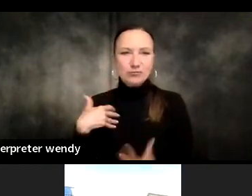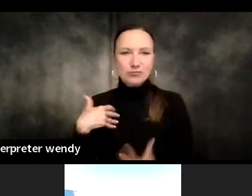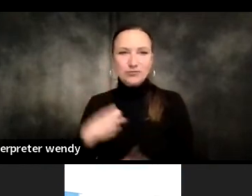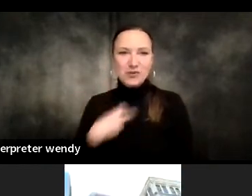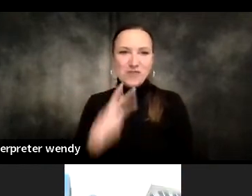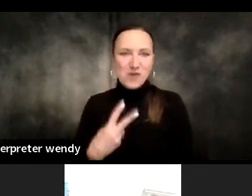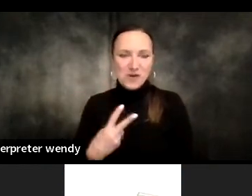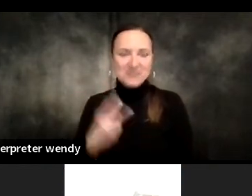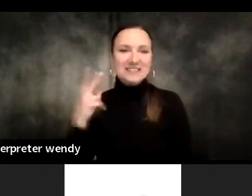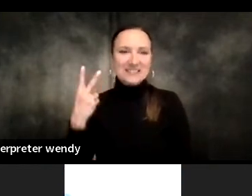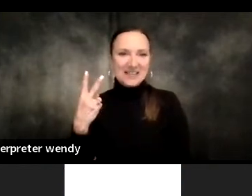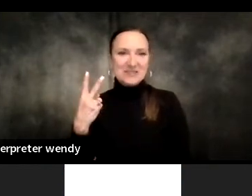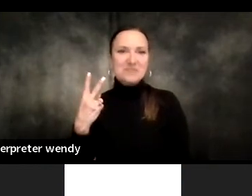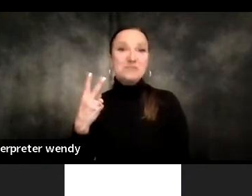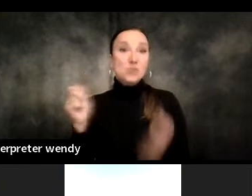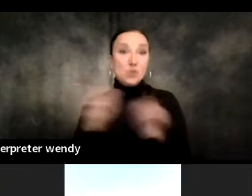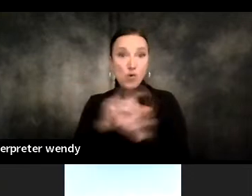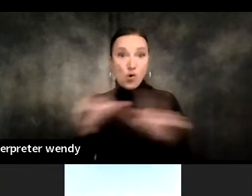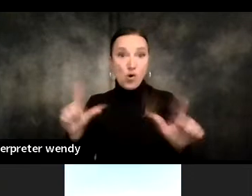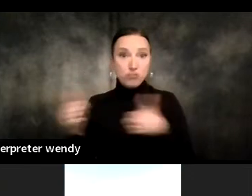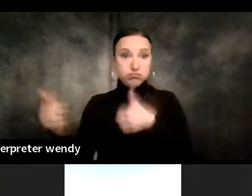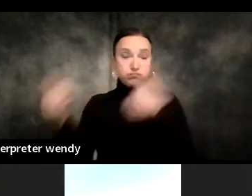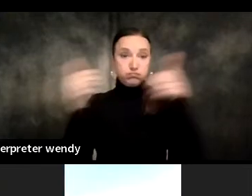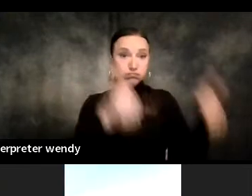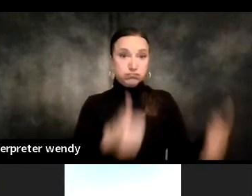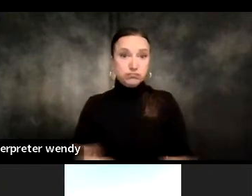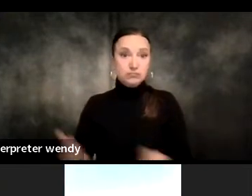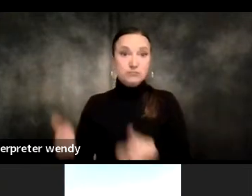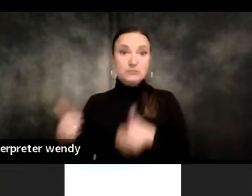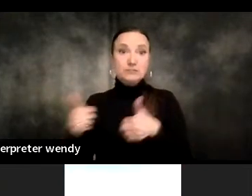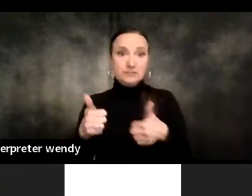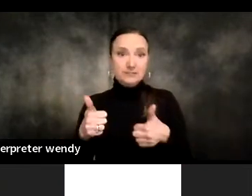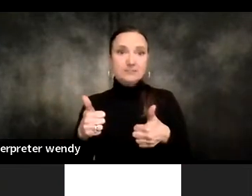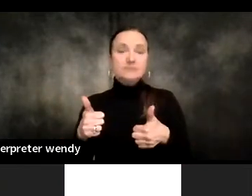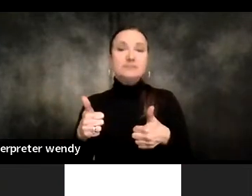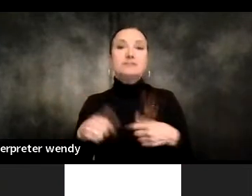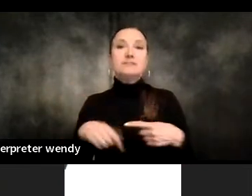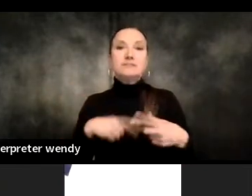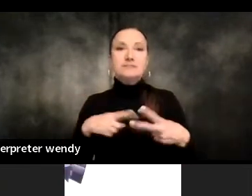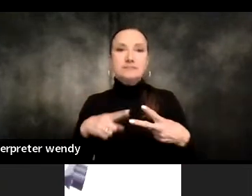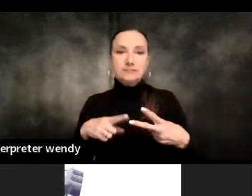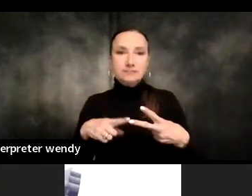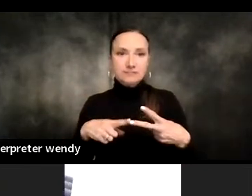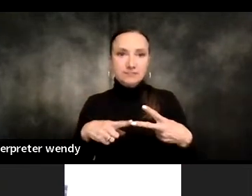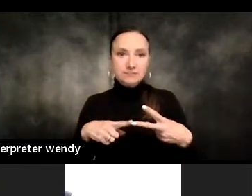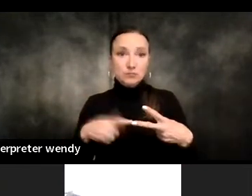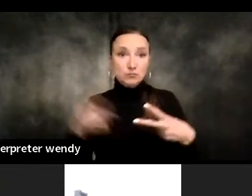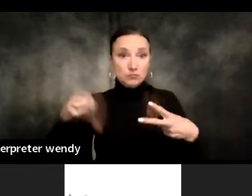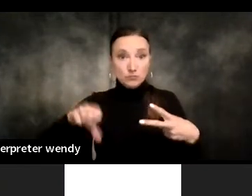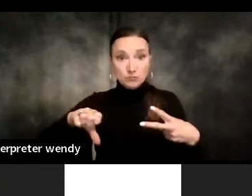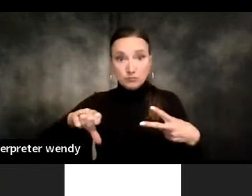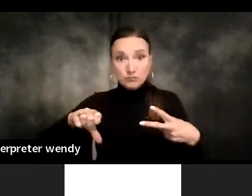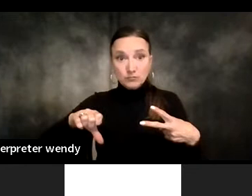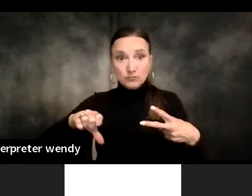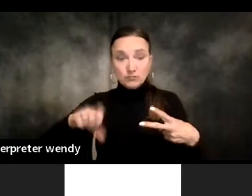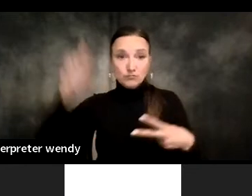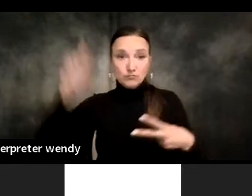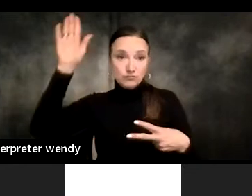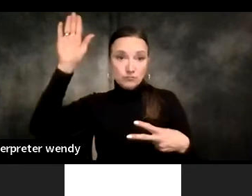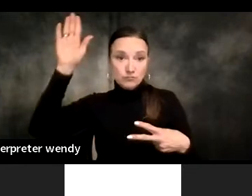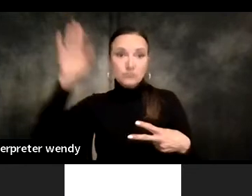Commissioner Blacknell. All in favor, say aye. Aye. Aye. Aye. Any opposed?